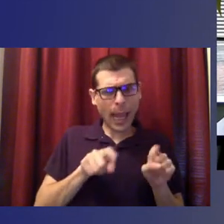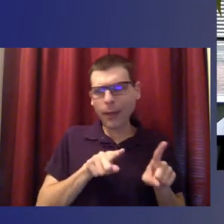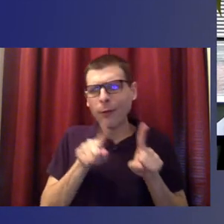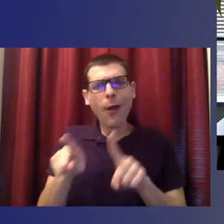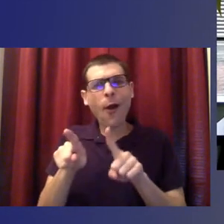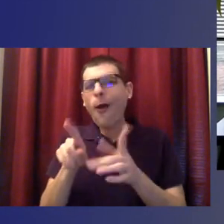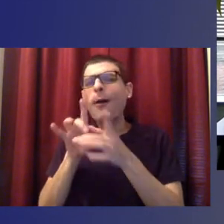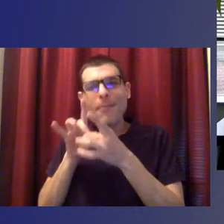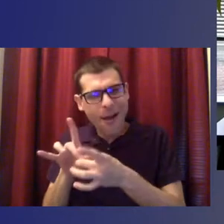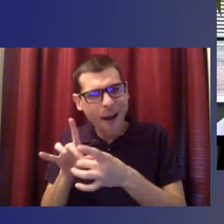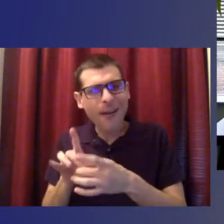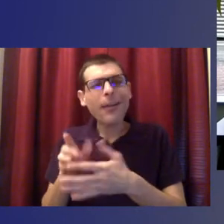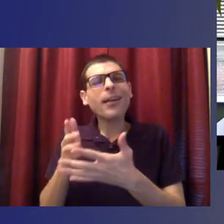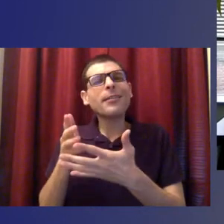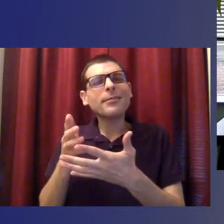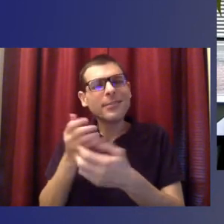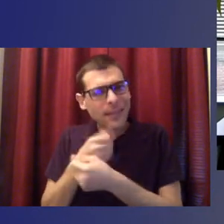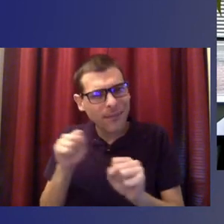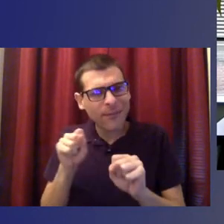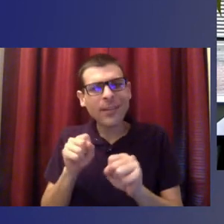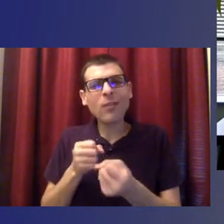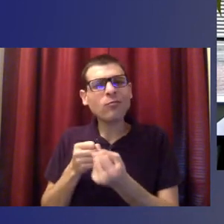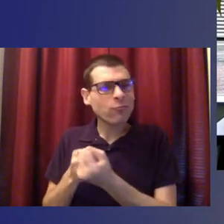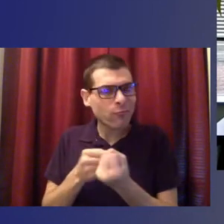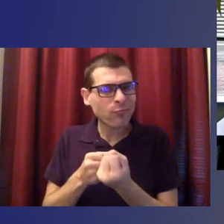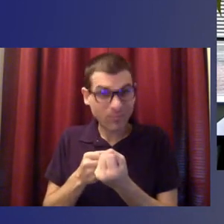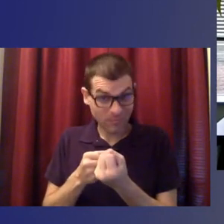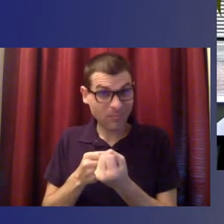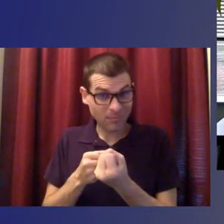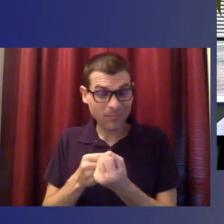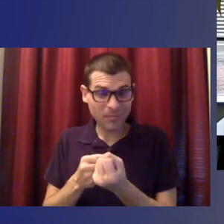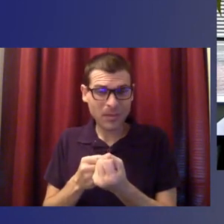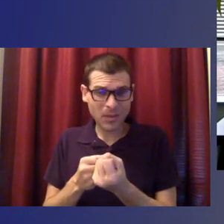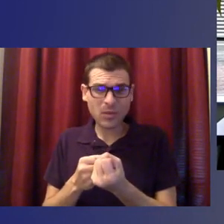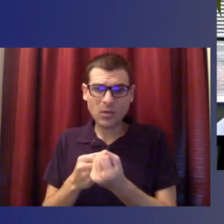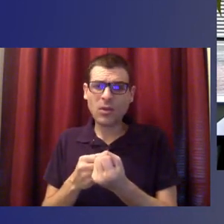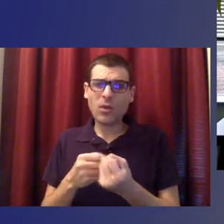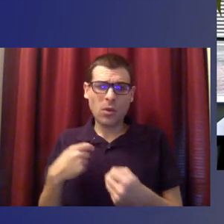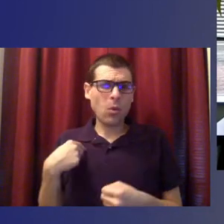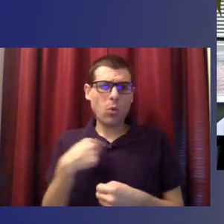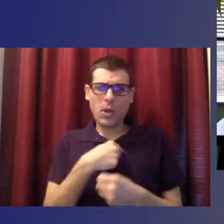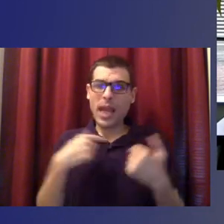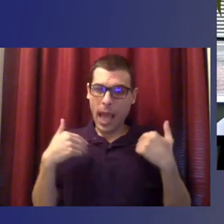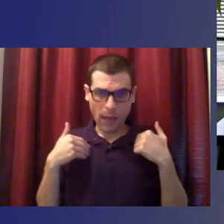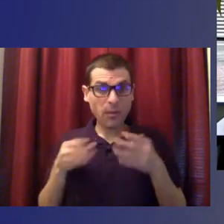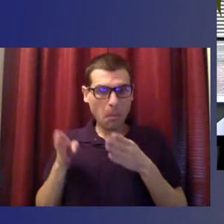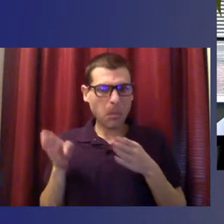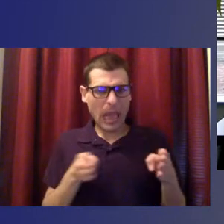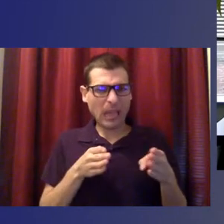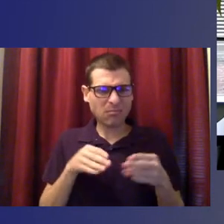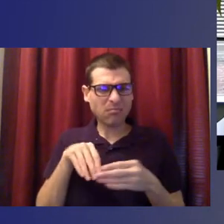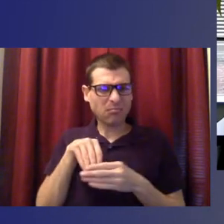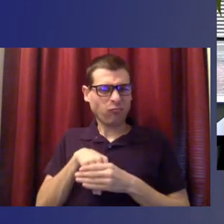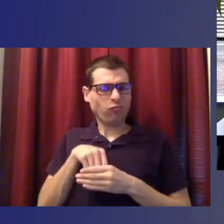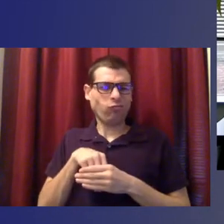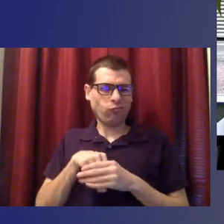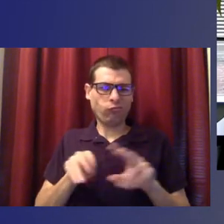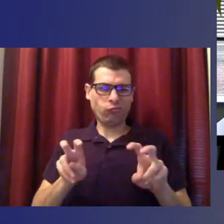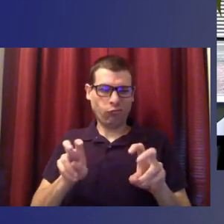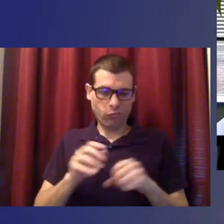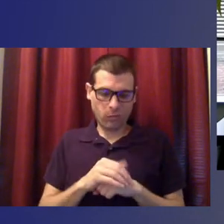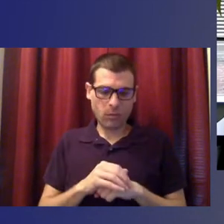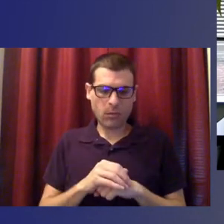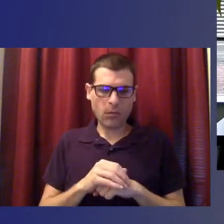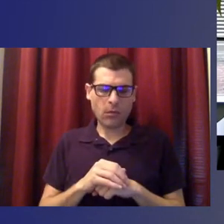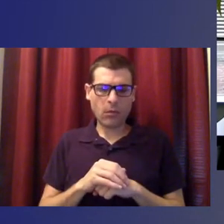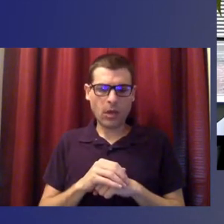to be all they can be in the public. So we have a workforce equity strategic plan, which we set into place a couple of